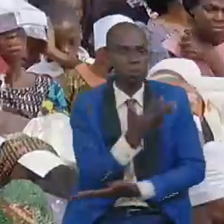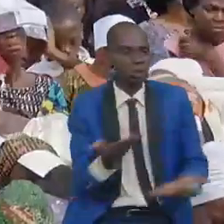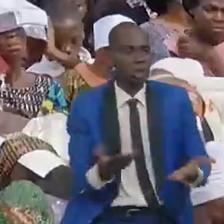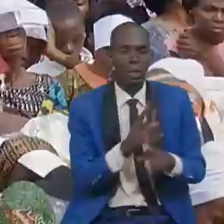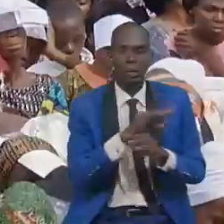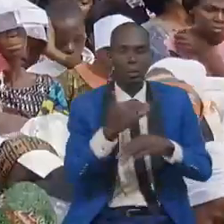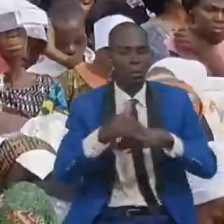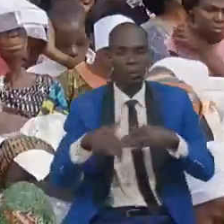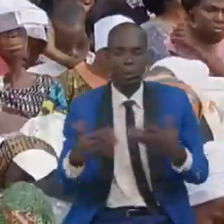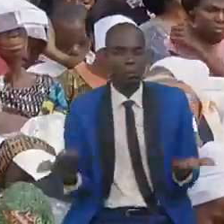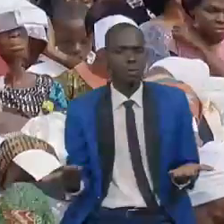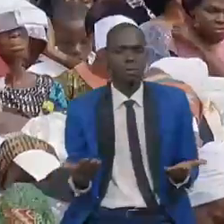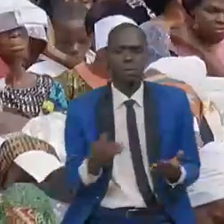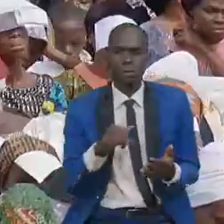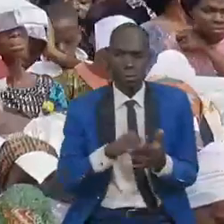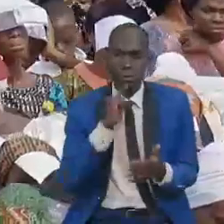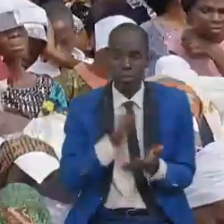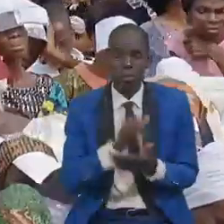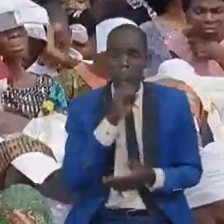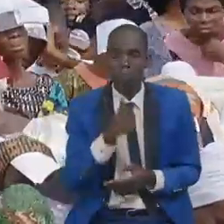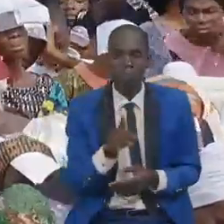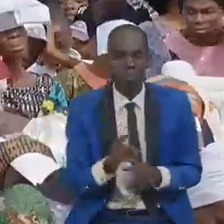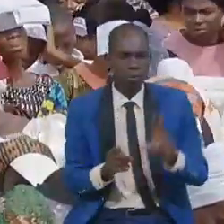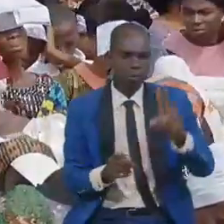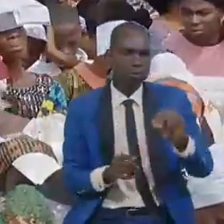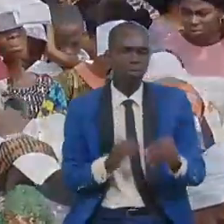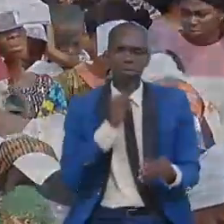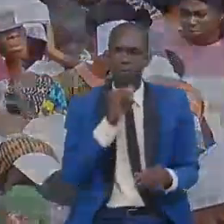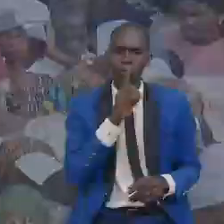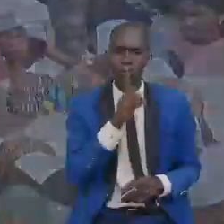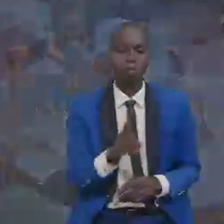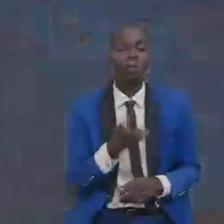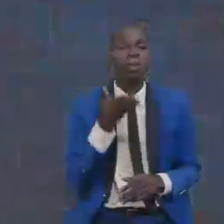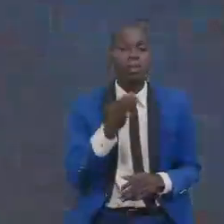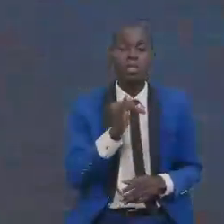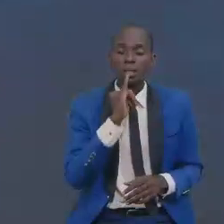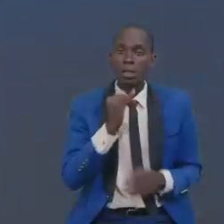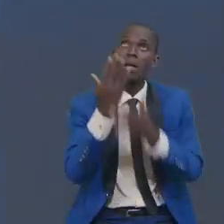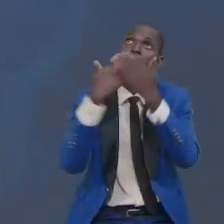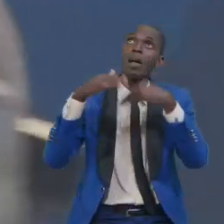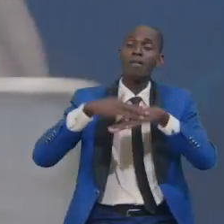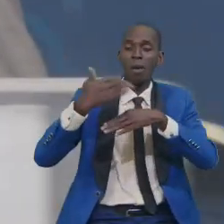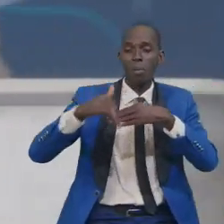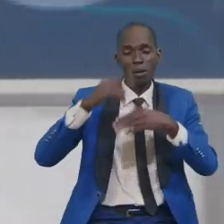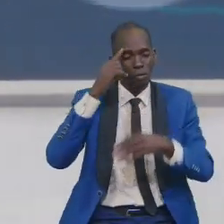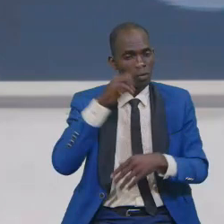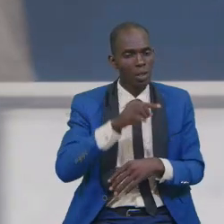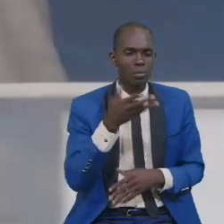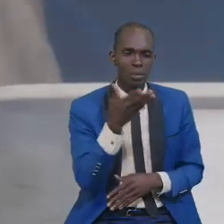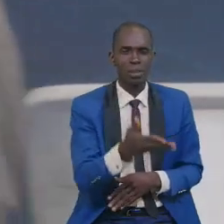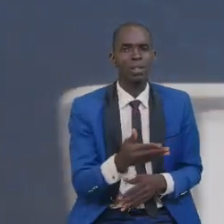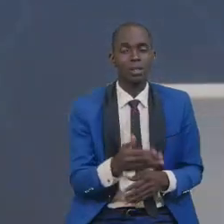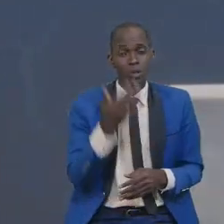that's not true Manna was available for them every this commitment mixture to tell